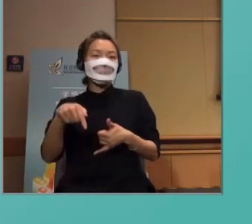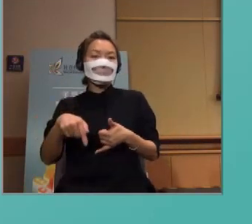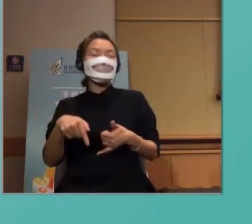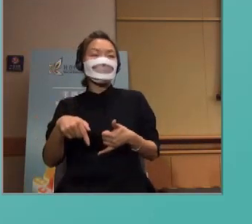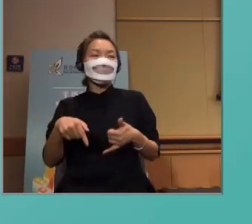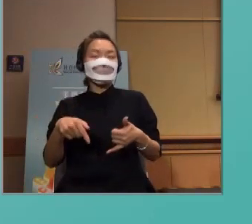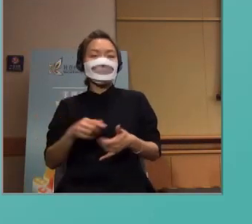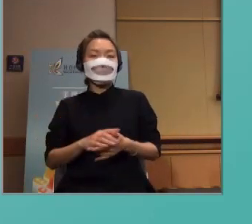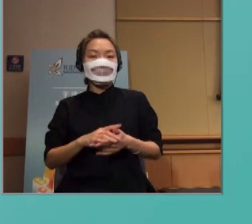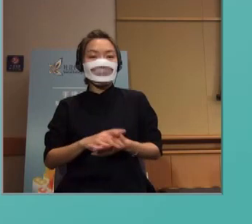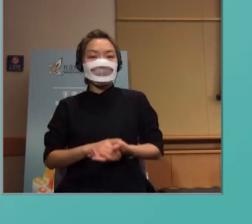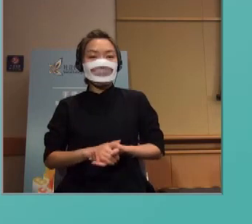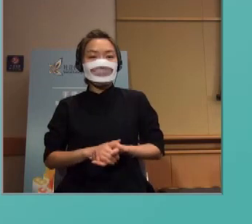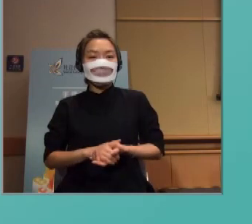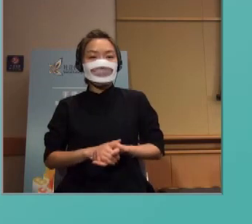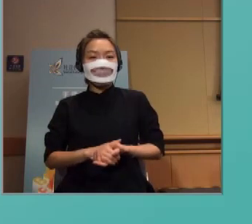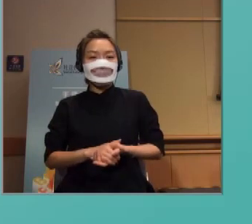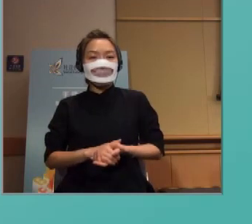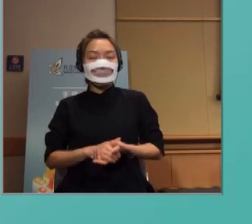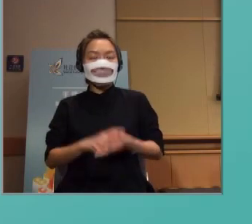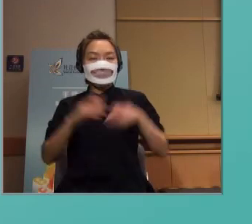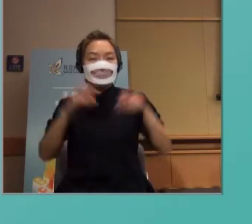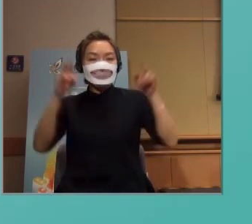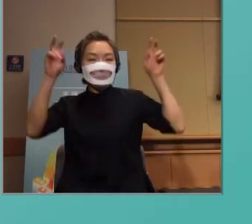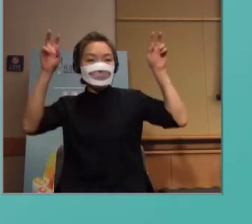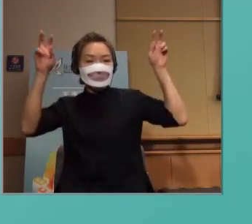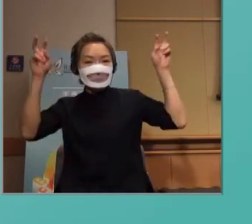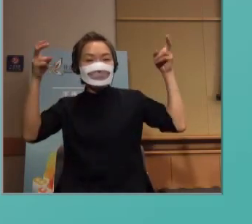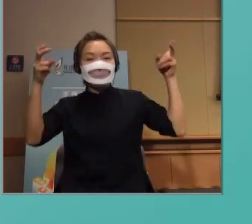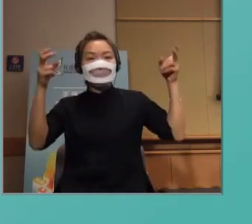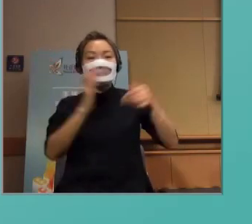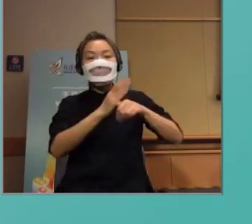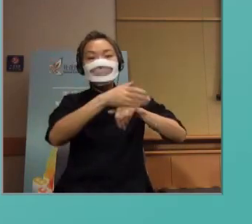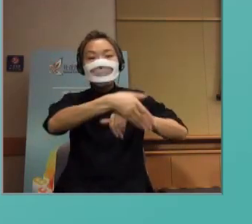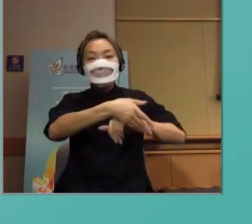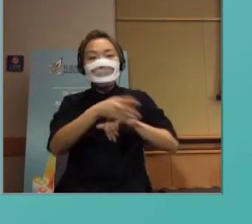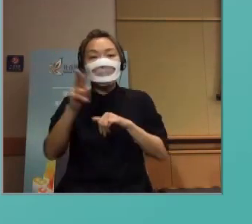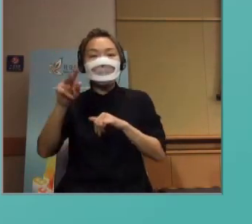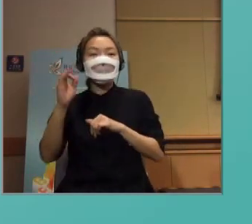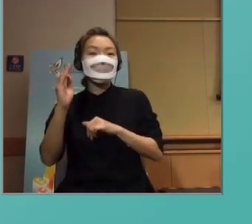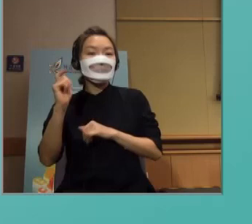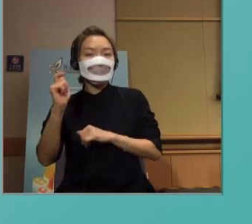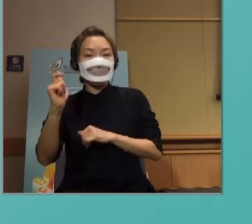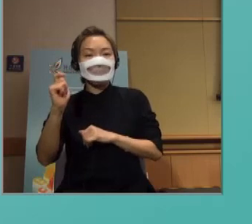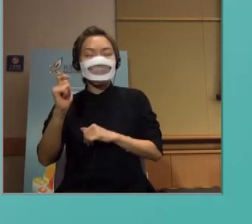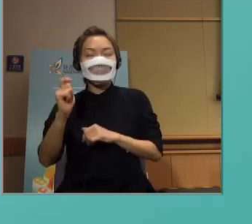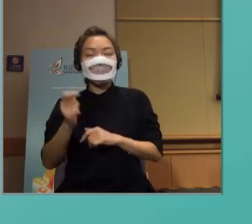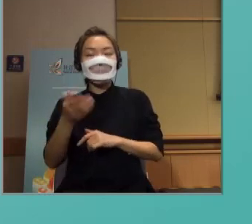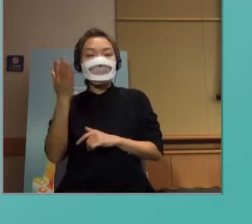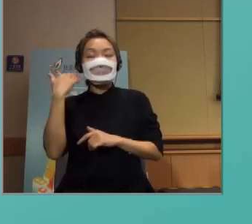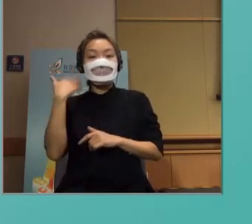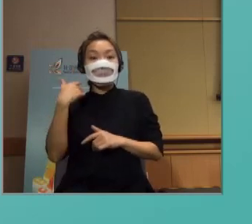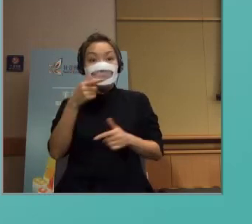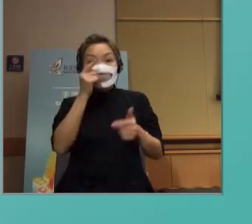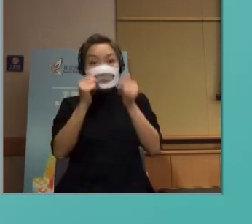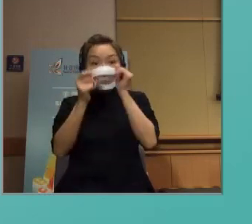It's called the NFT For Social Good. I was amazed by the previous session, although